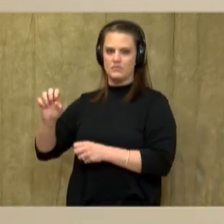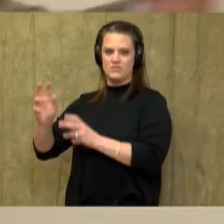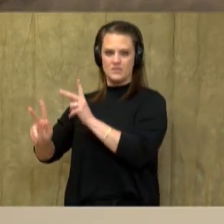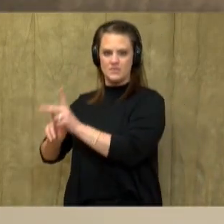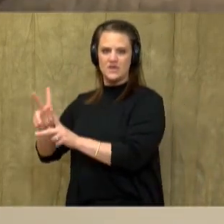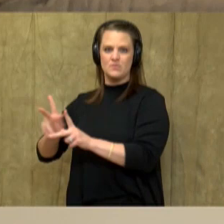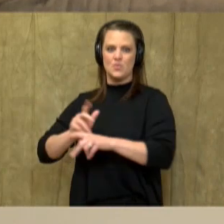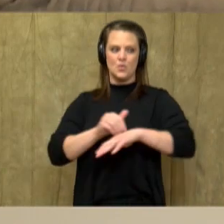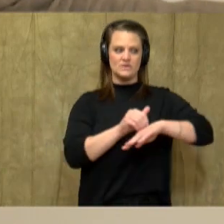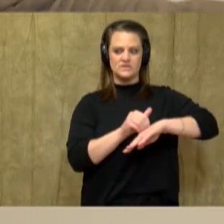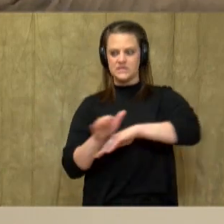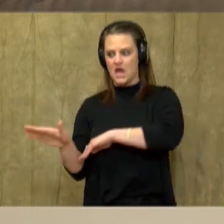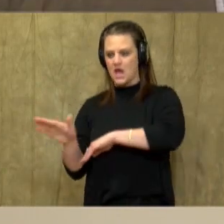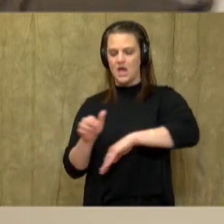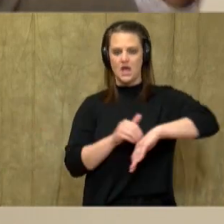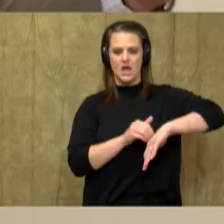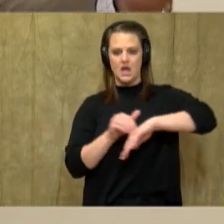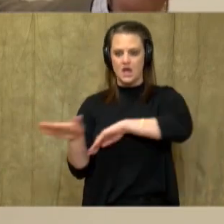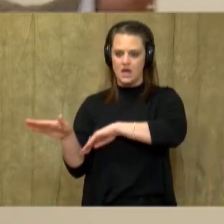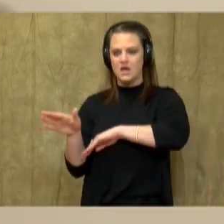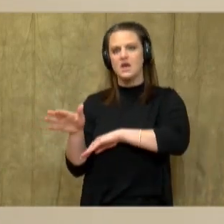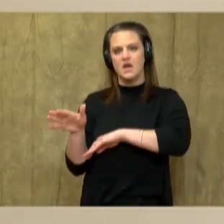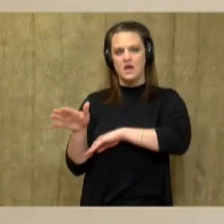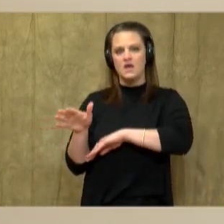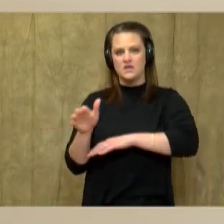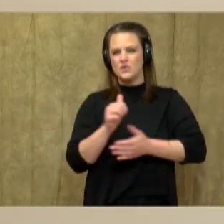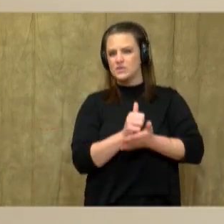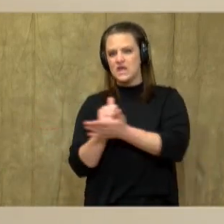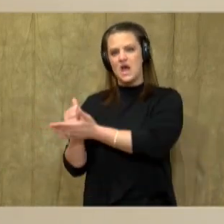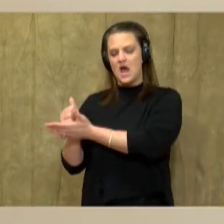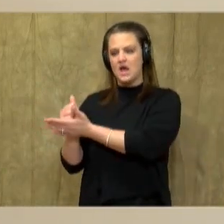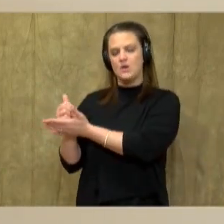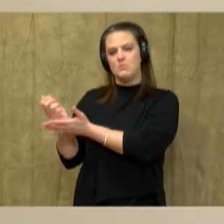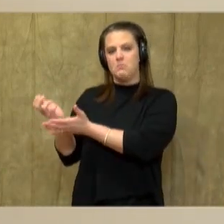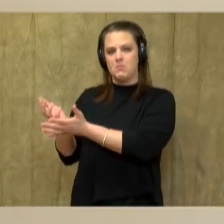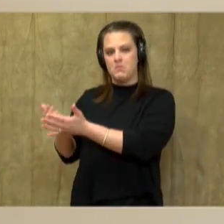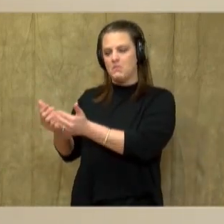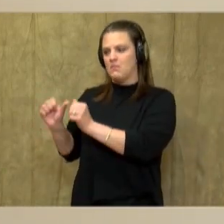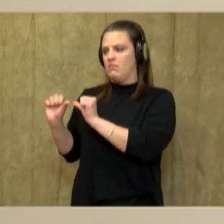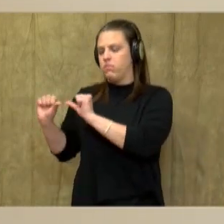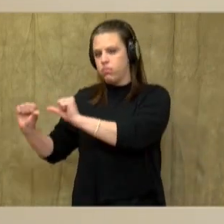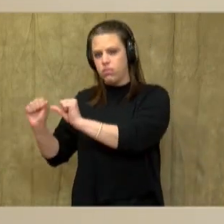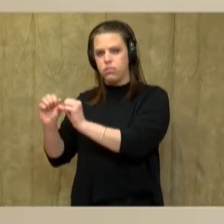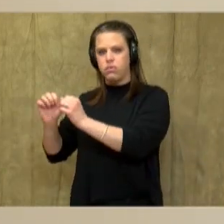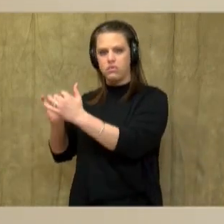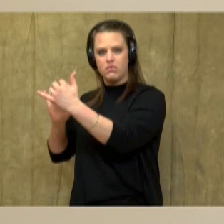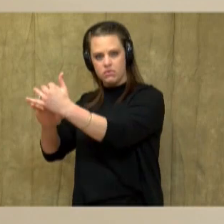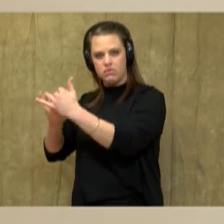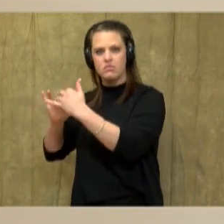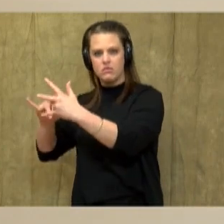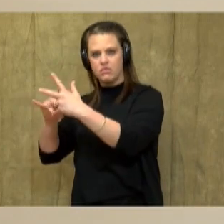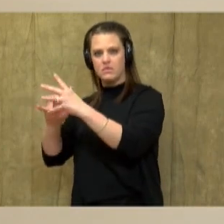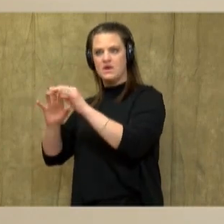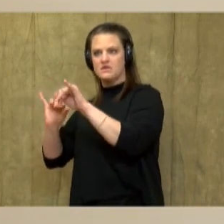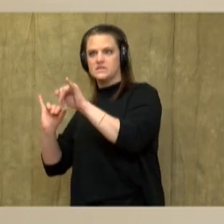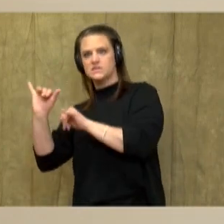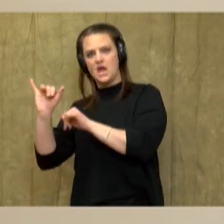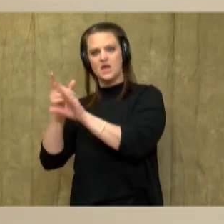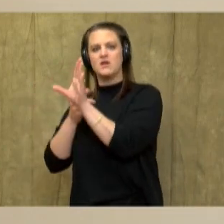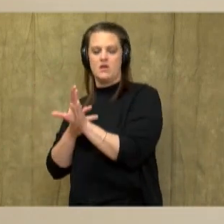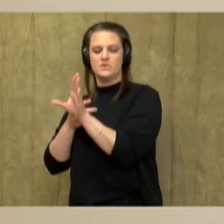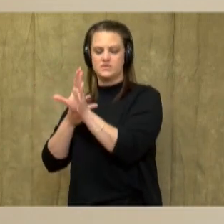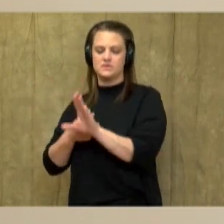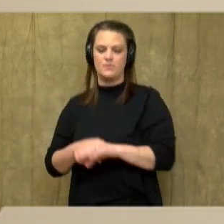sent aid over the years, helping them keep the communism in the north from spreading into the